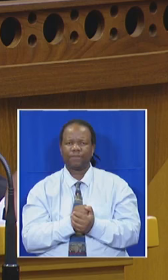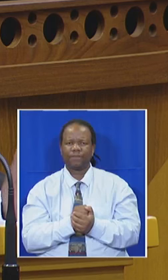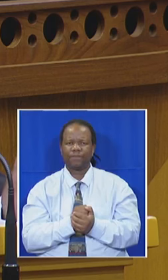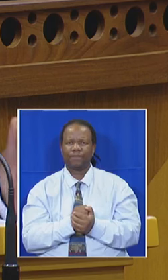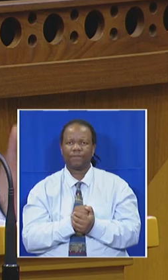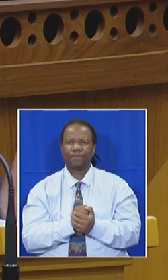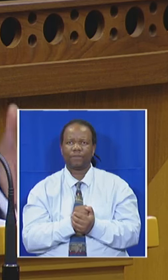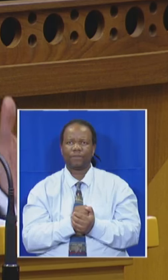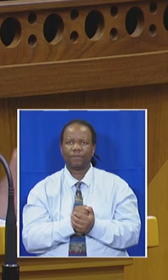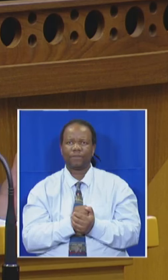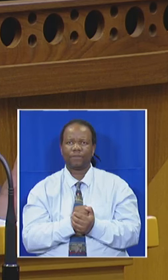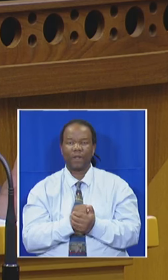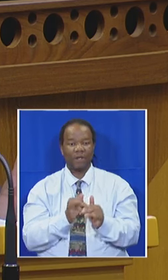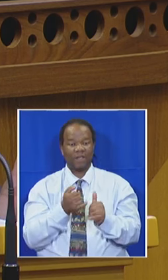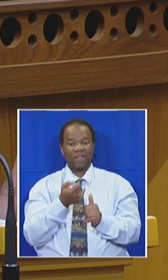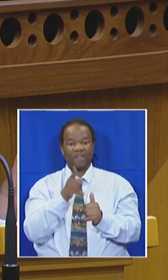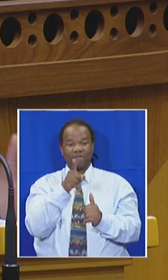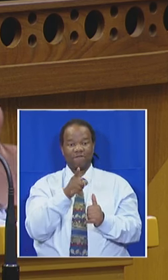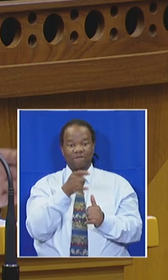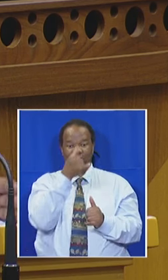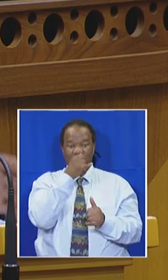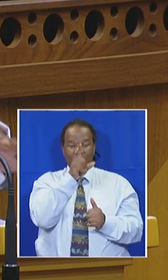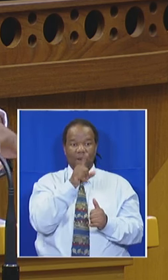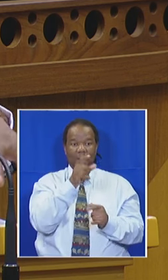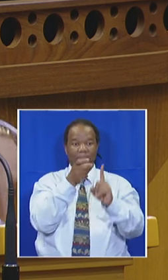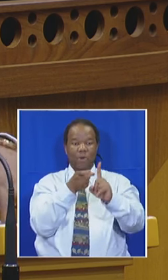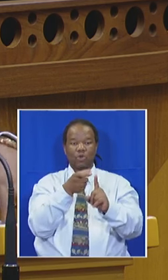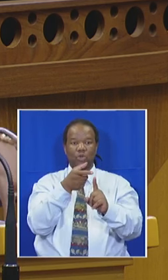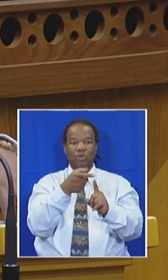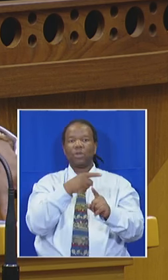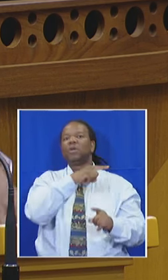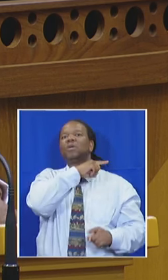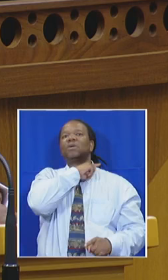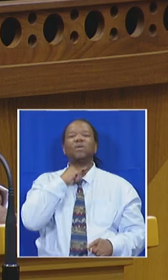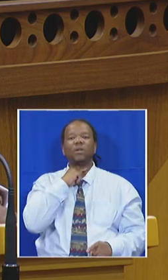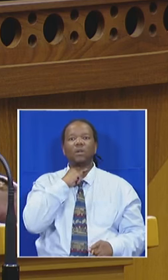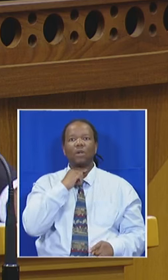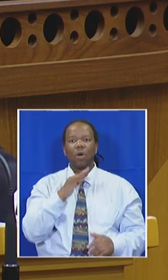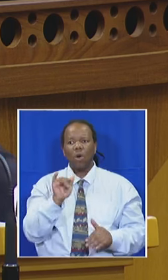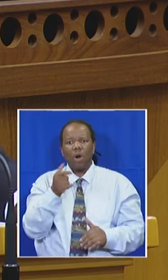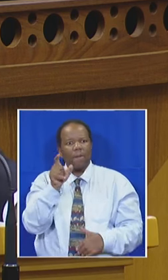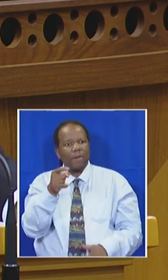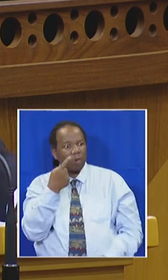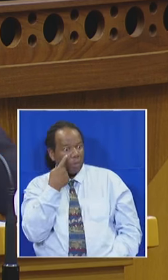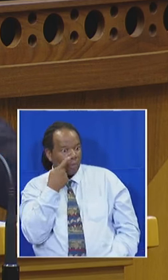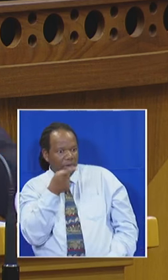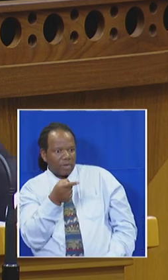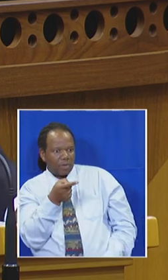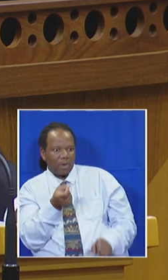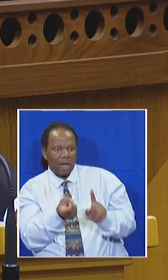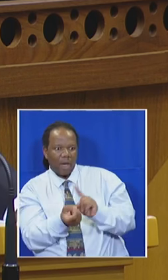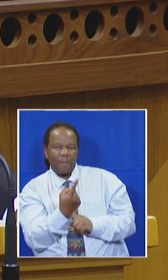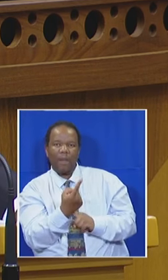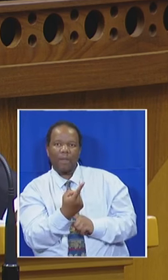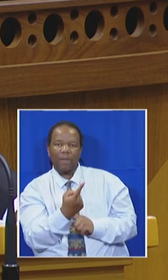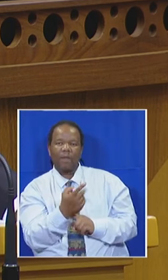a perpetrator kills a person and there is somebody who is there, sees everything, and the